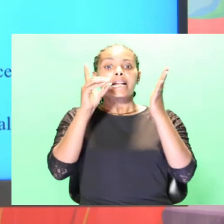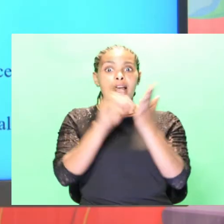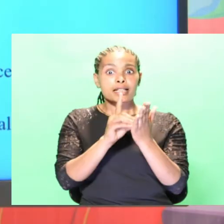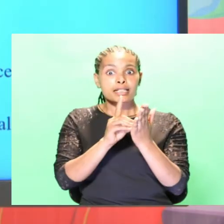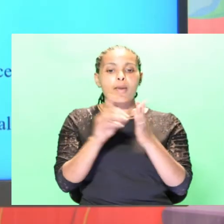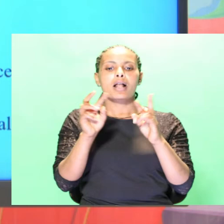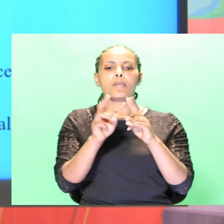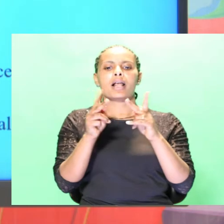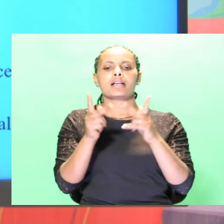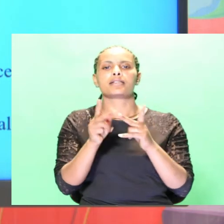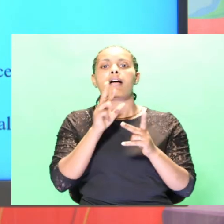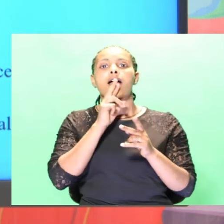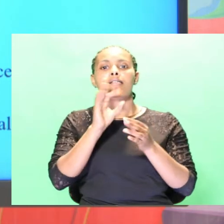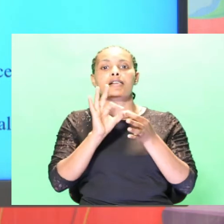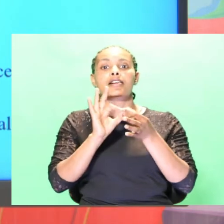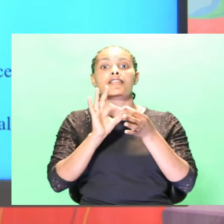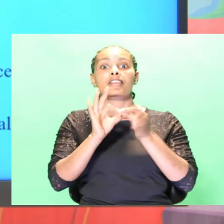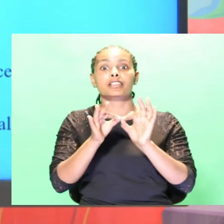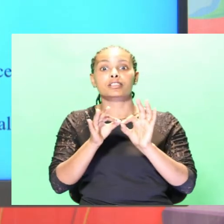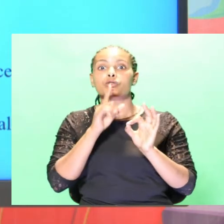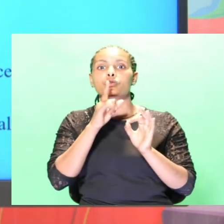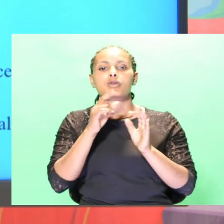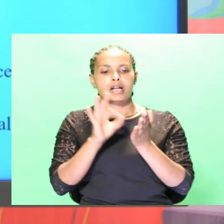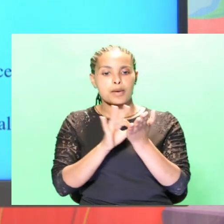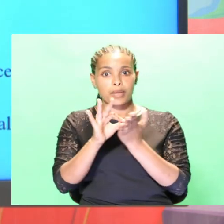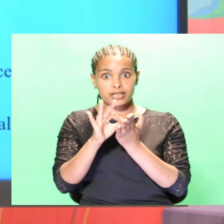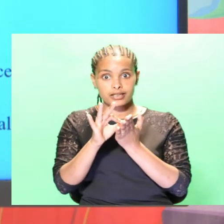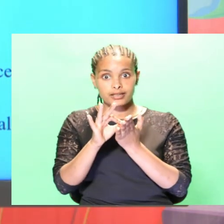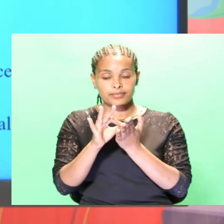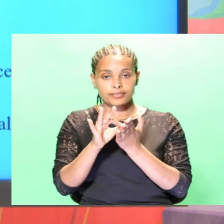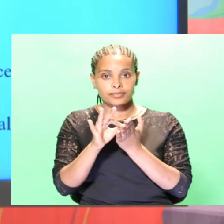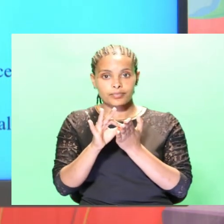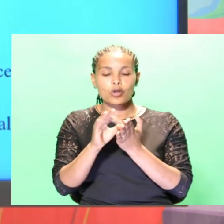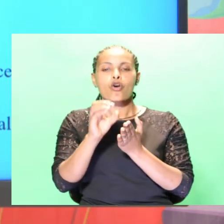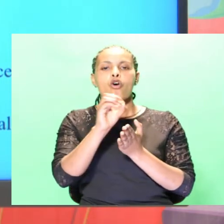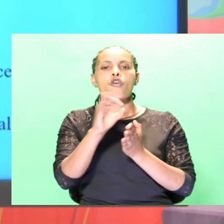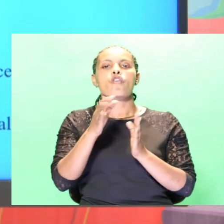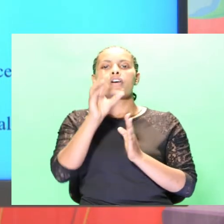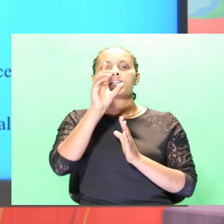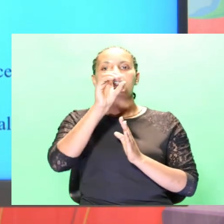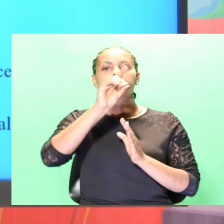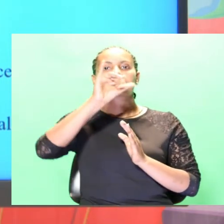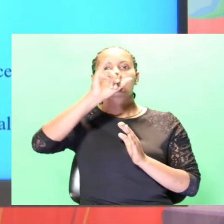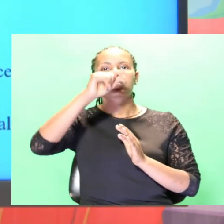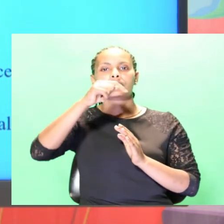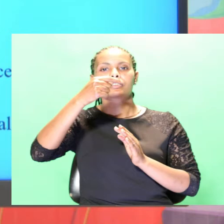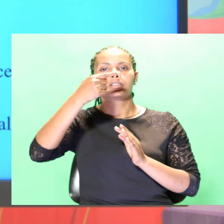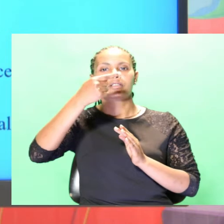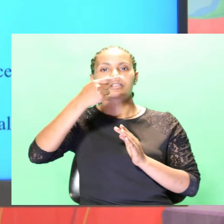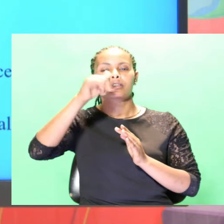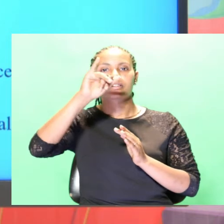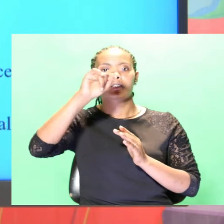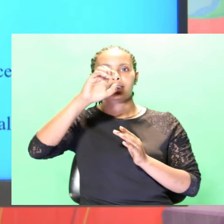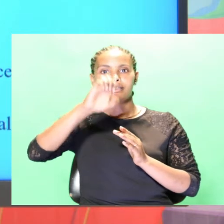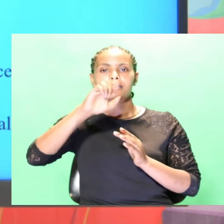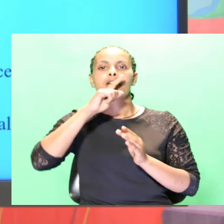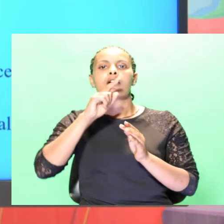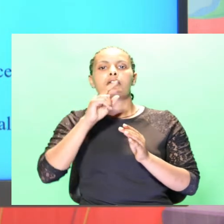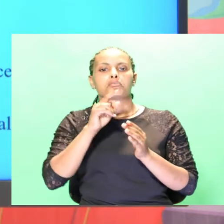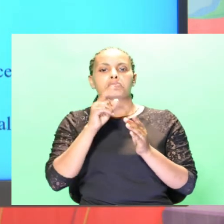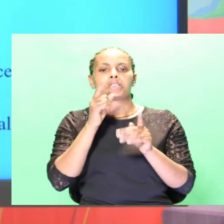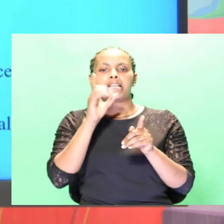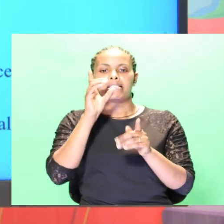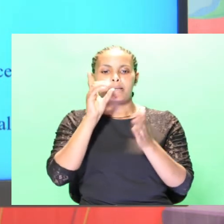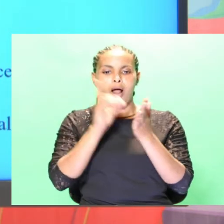Decimal place refers to numbers of digits to the right of the decimal